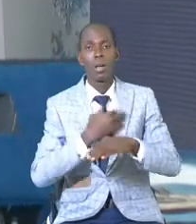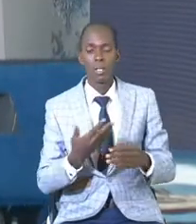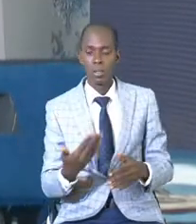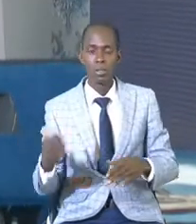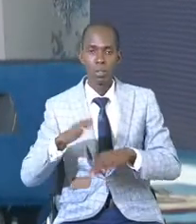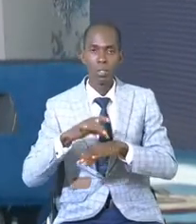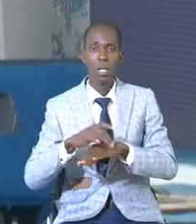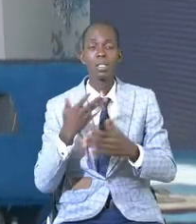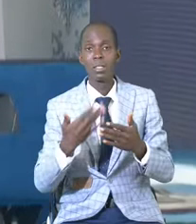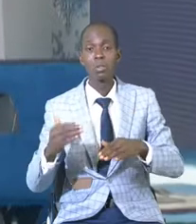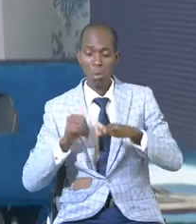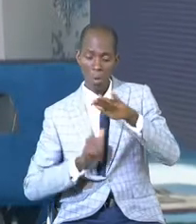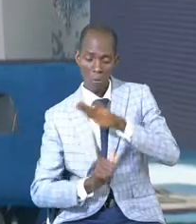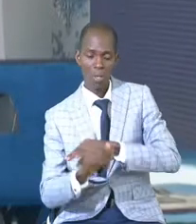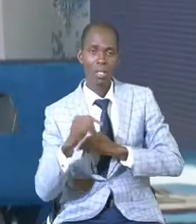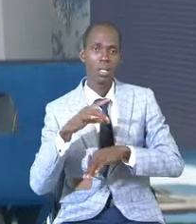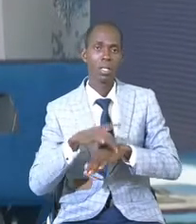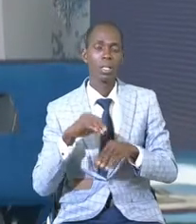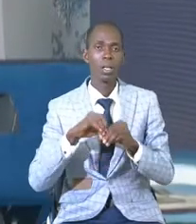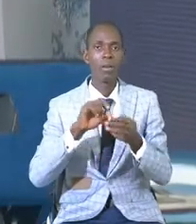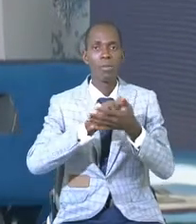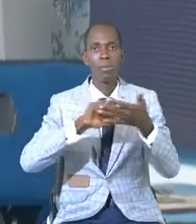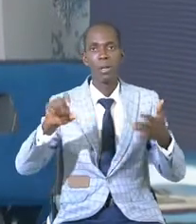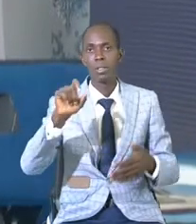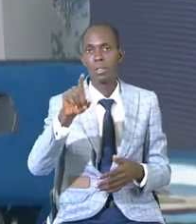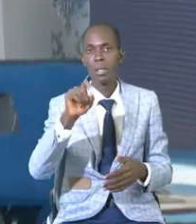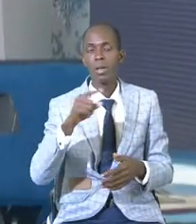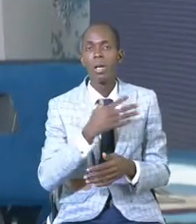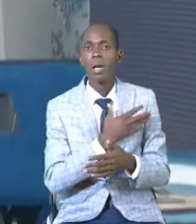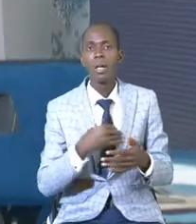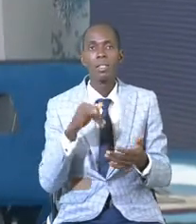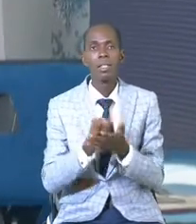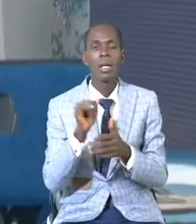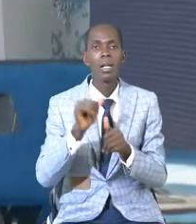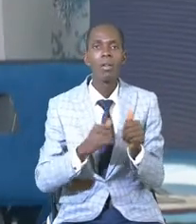And then in verse 11, it tells us, and that